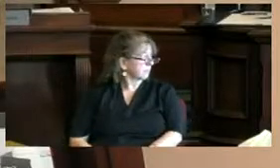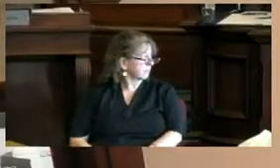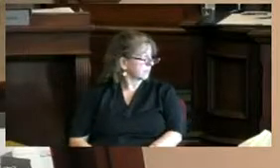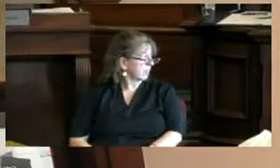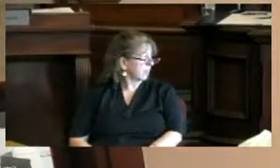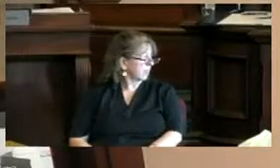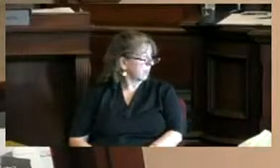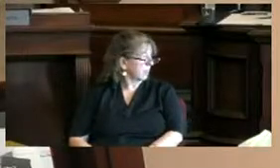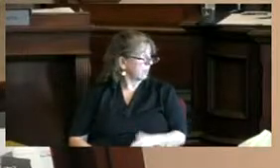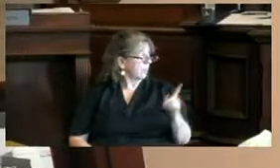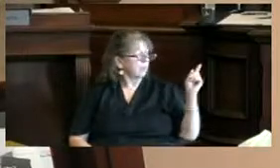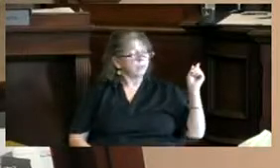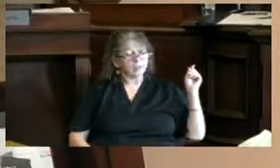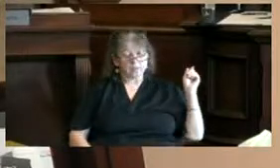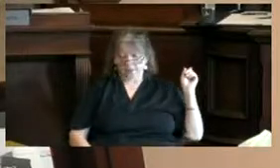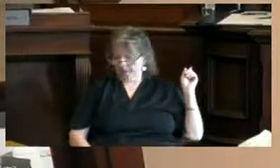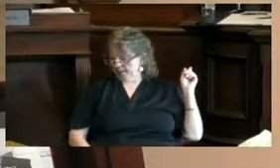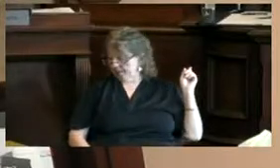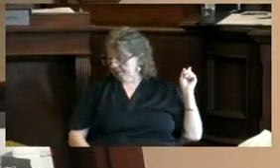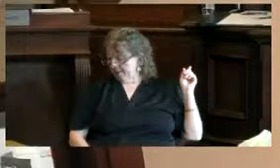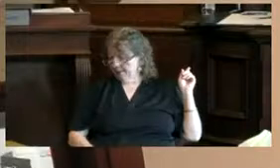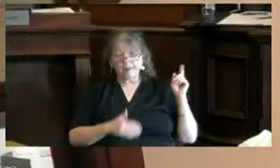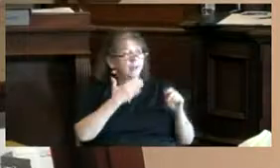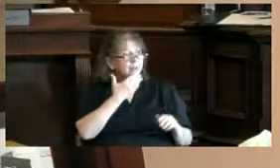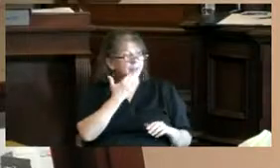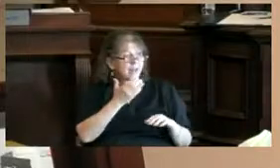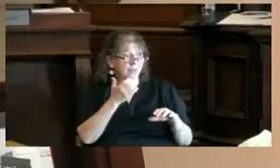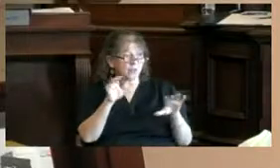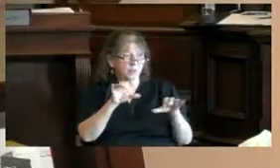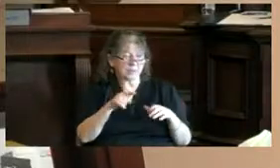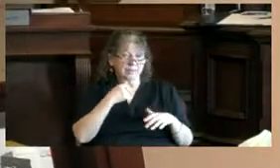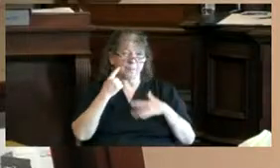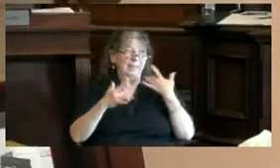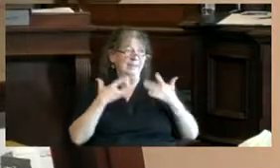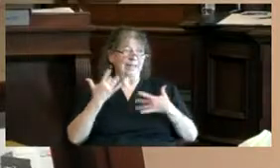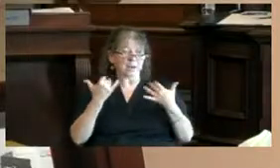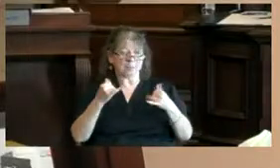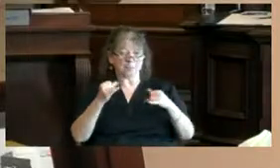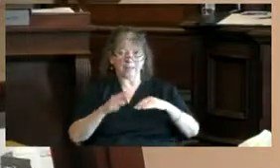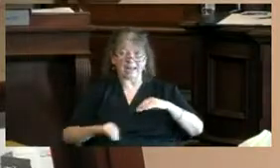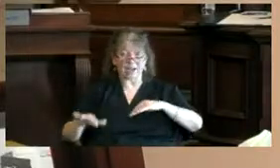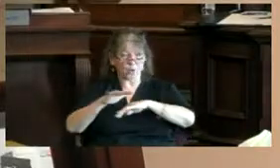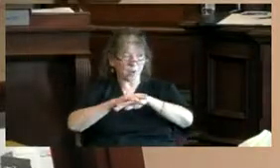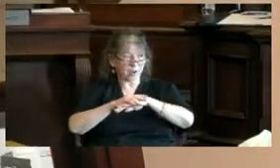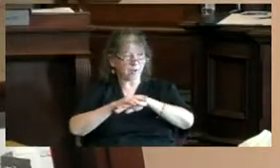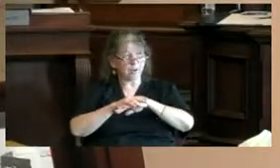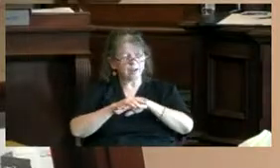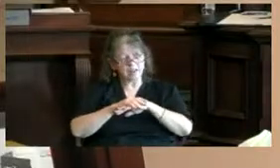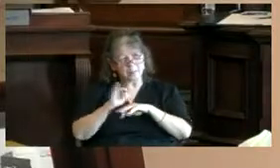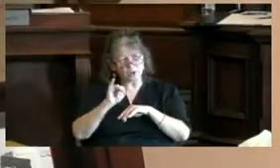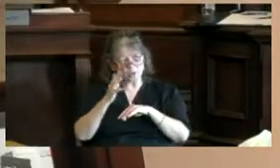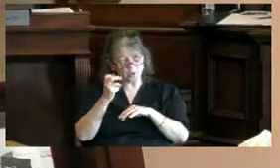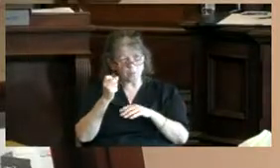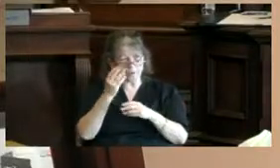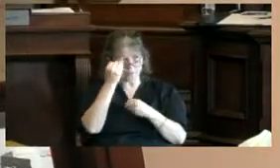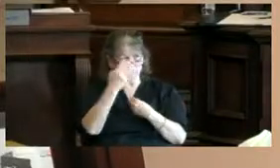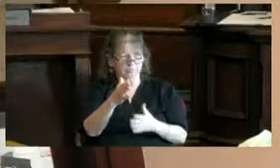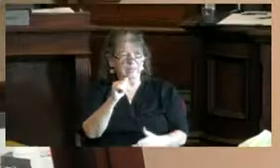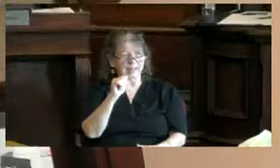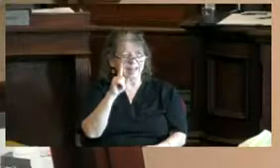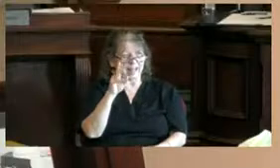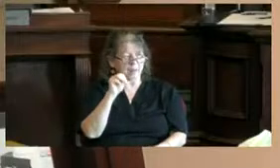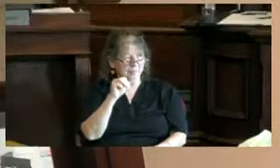Patterson. Yeah, so thank you for this. I'm excited about the playground project. I just wanted to also note to the administration